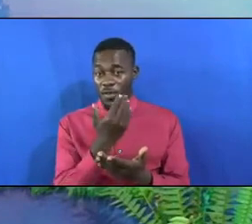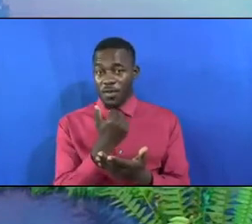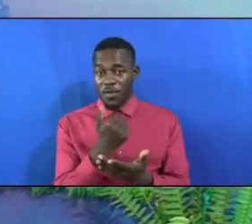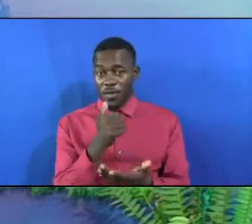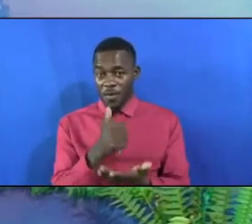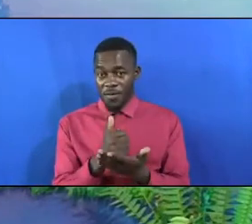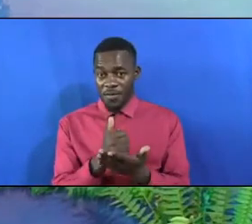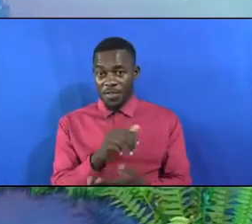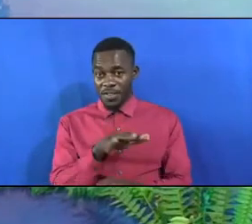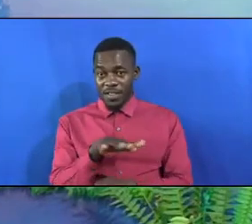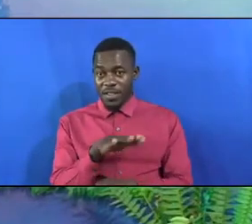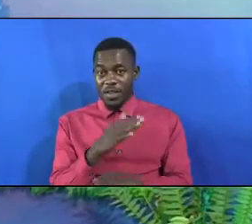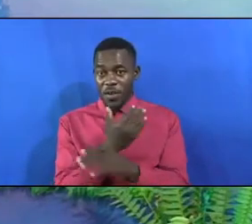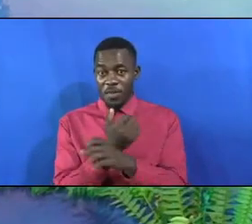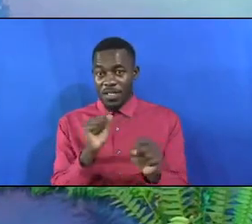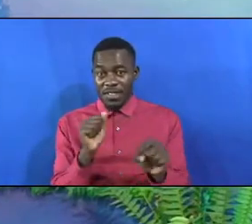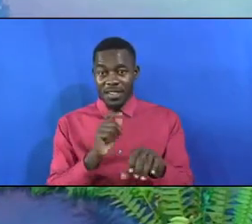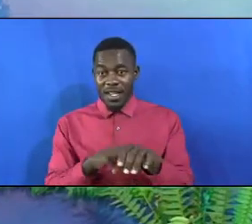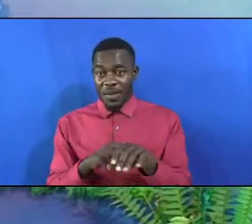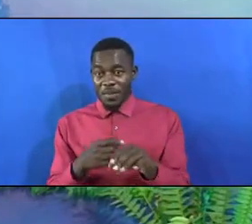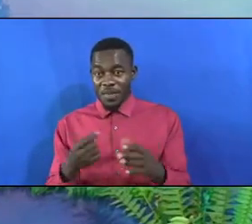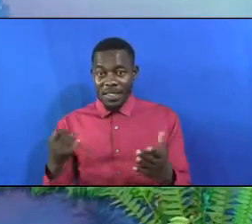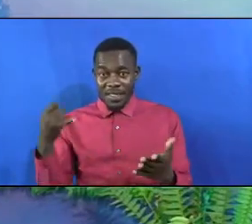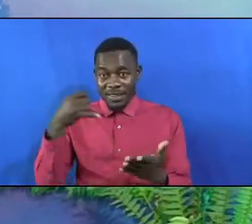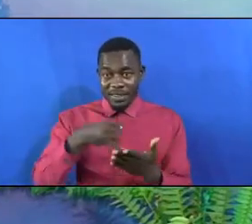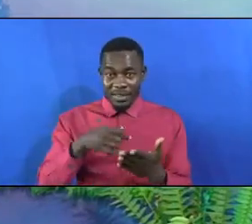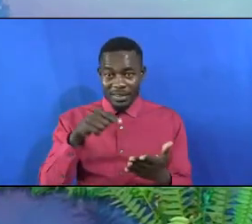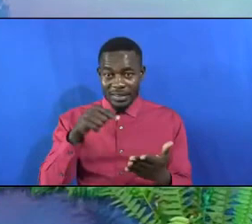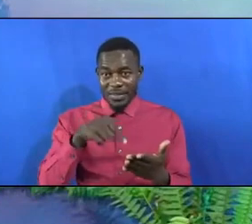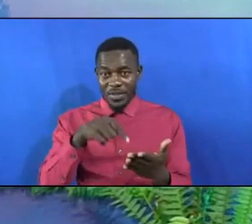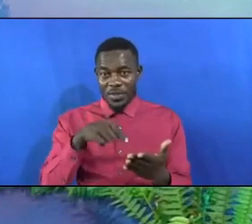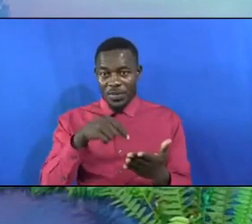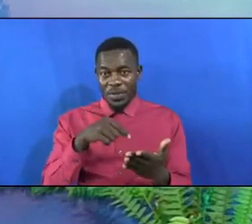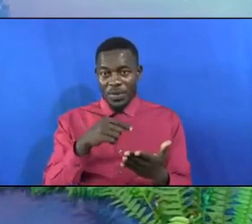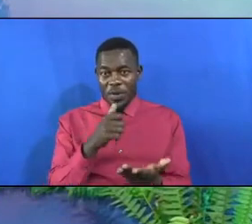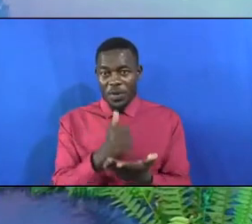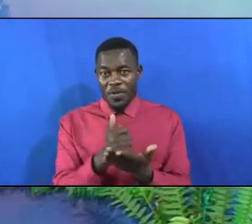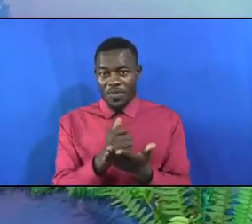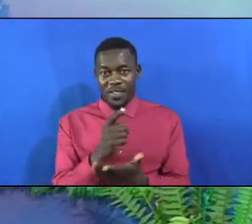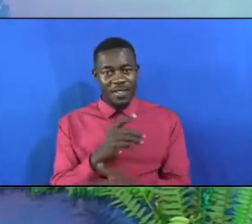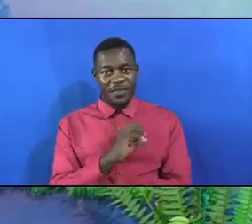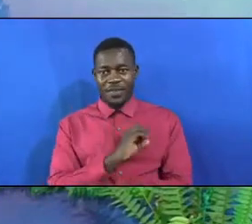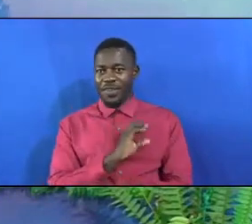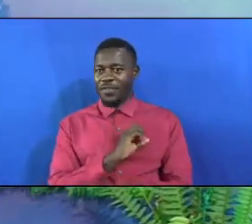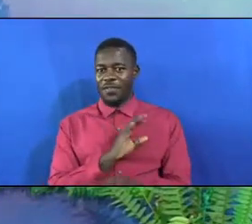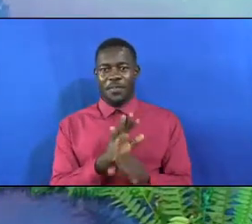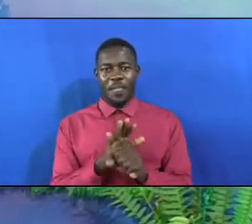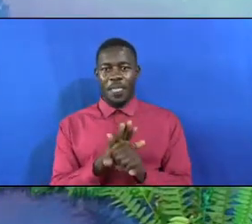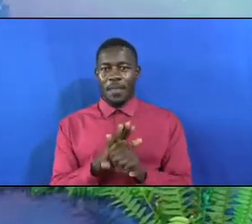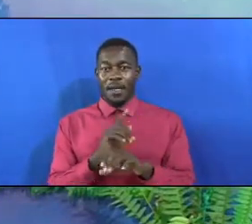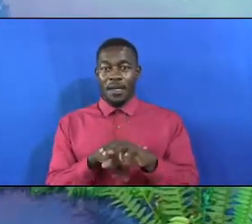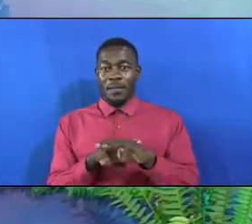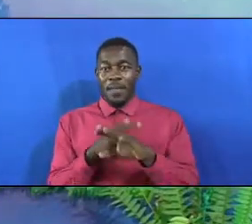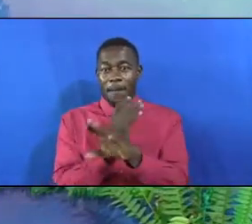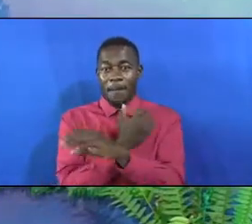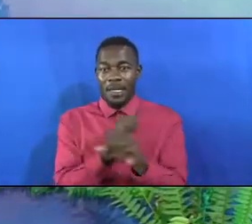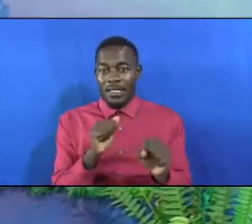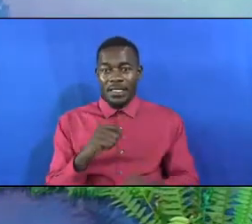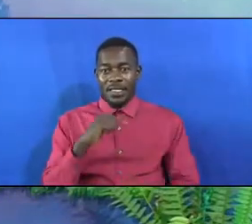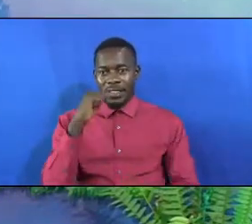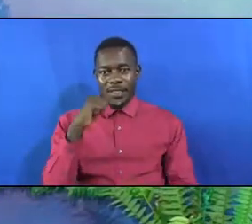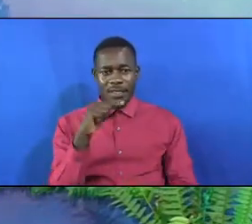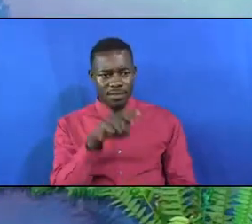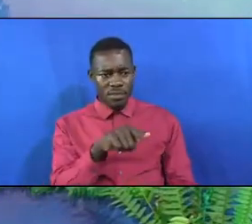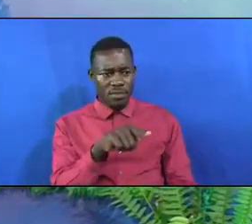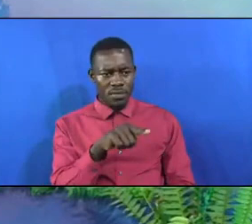called and you've walked to that office gives you goosebumps. So whatever the king or the president says, you would be more